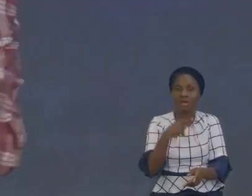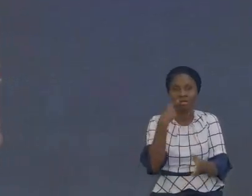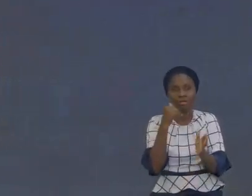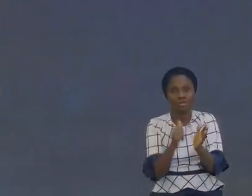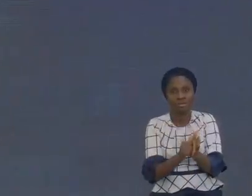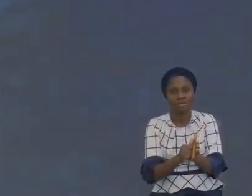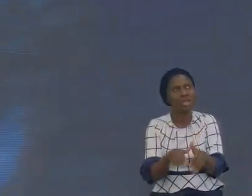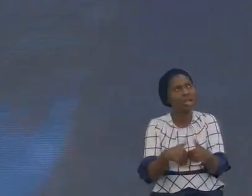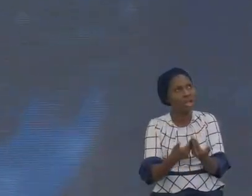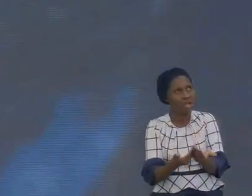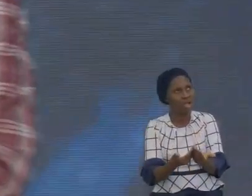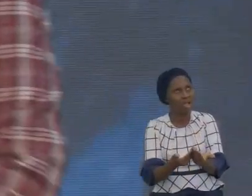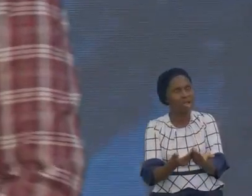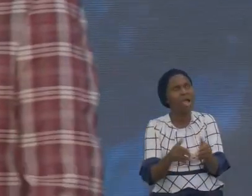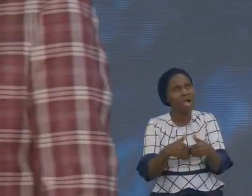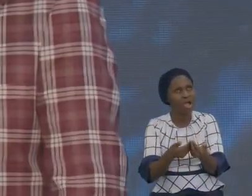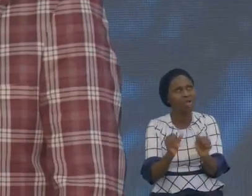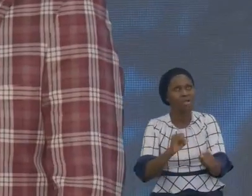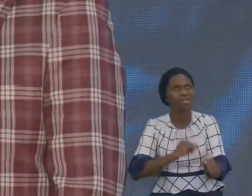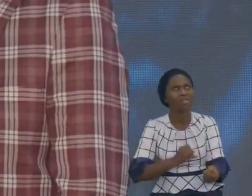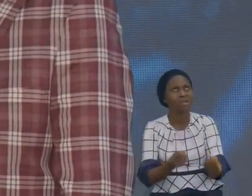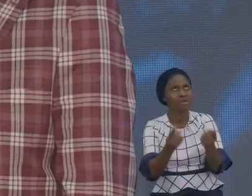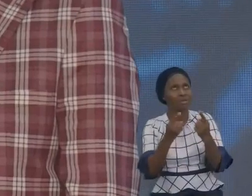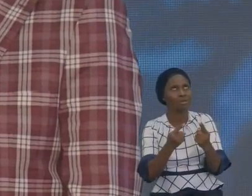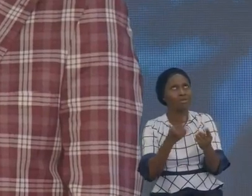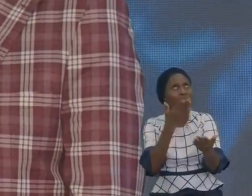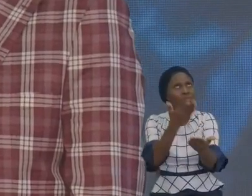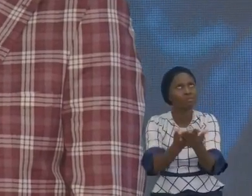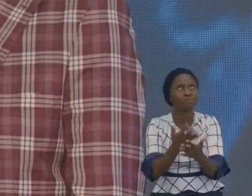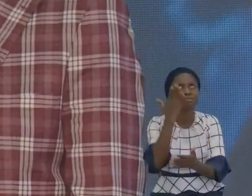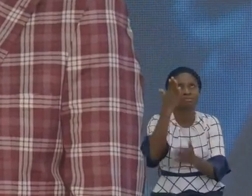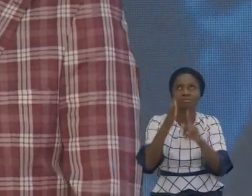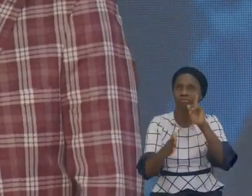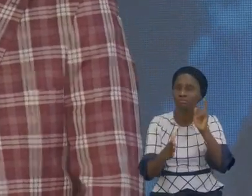there? It didn't say jump up higher.